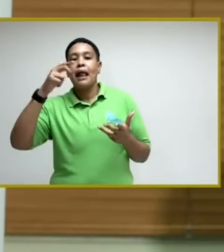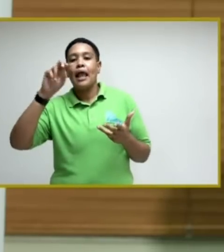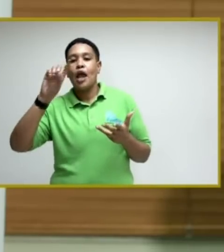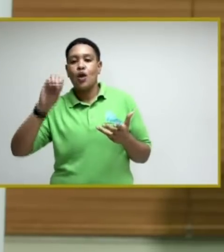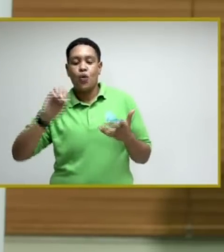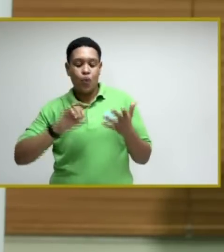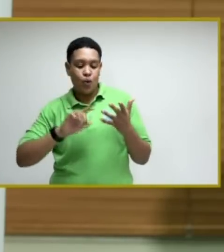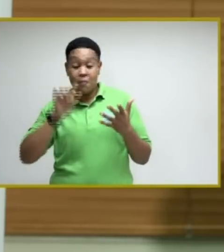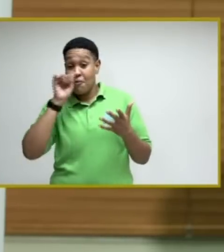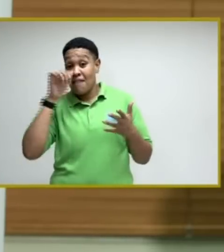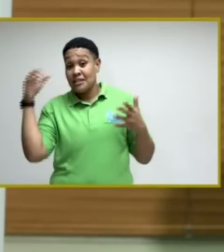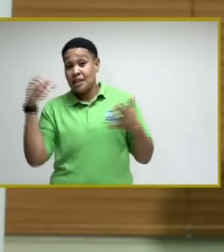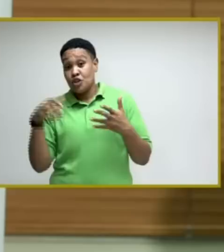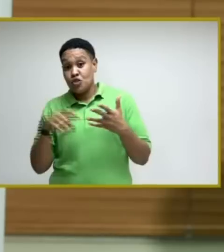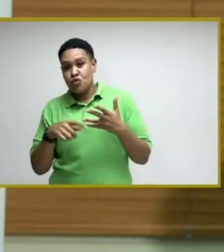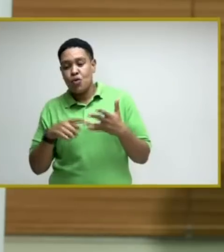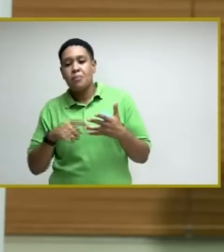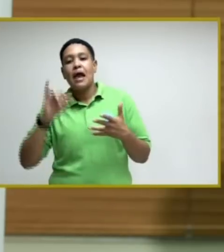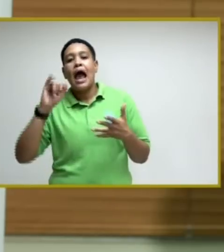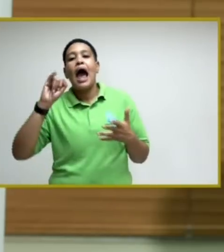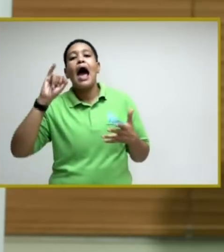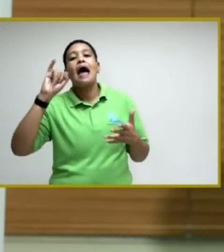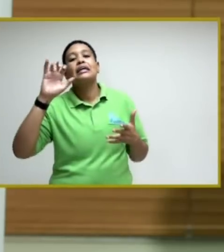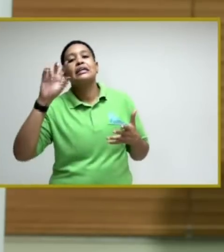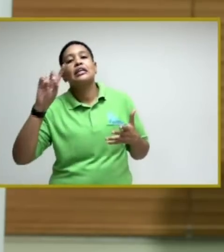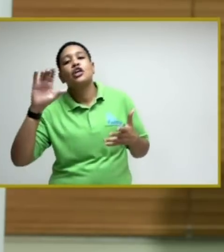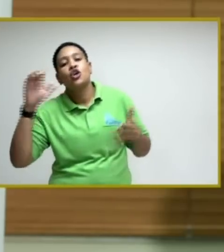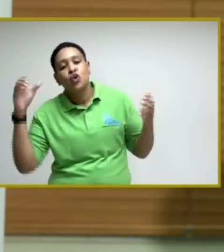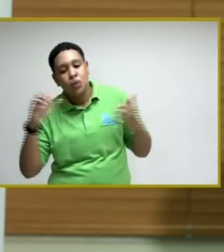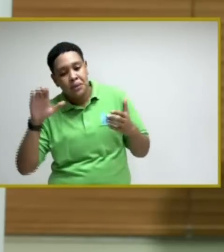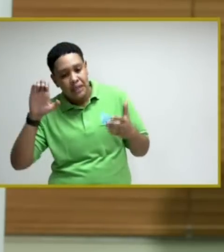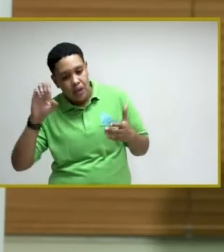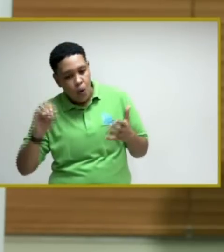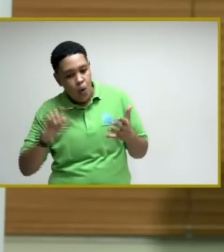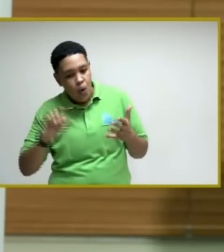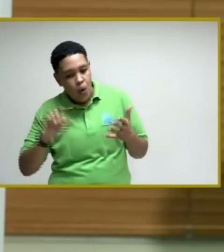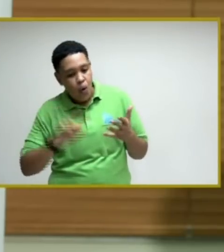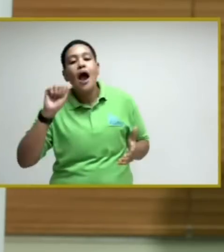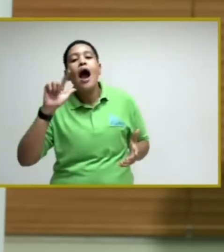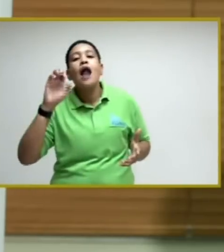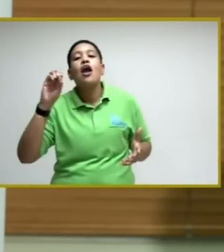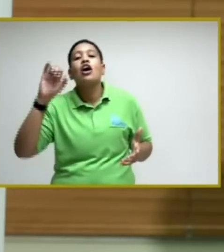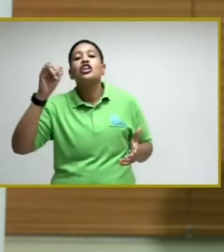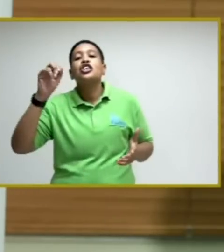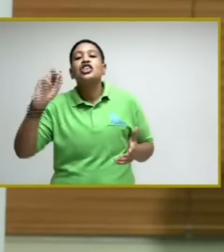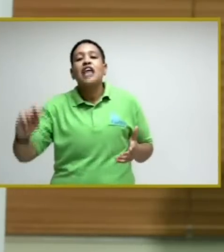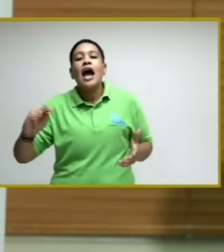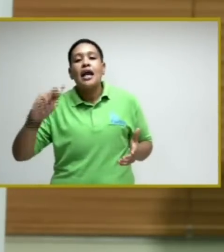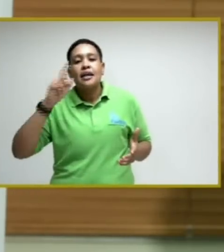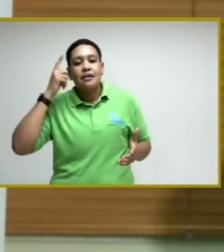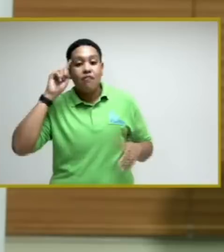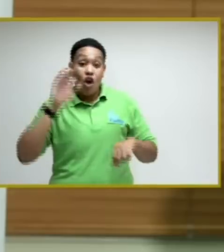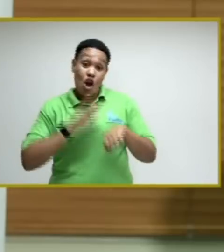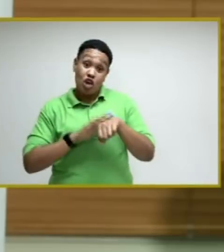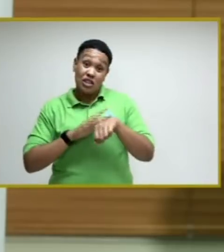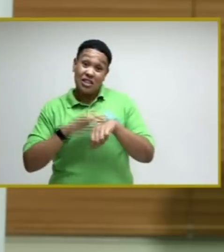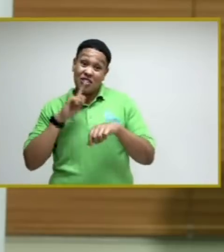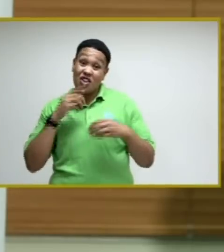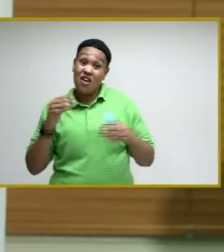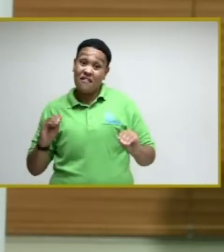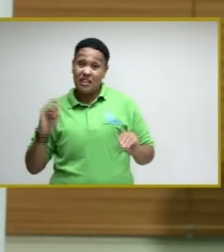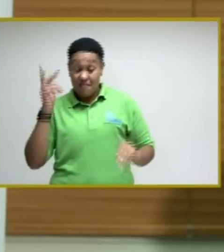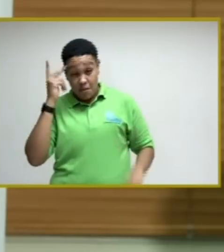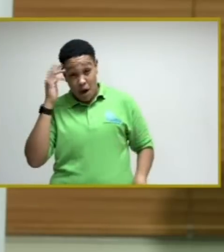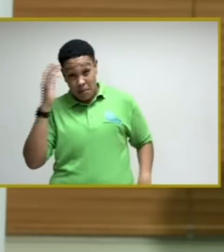the Private Sector Group, ICD Group CEO, Alok Jan of the Consultant Office of the Prime